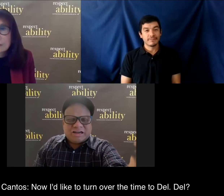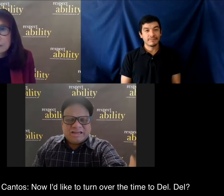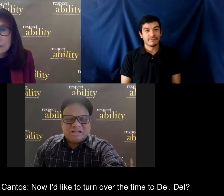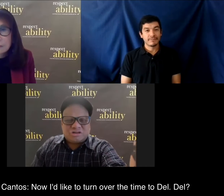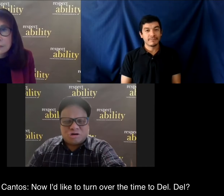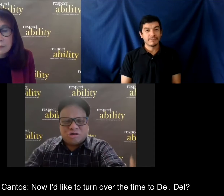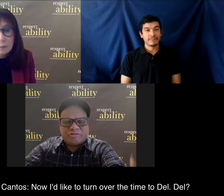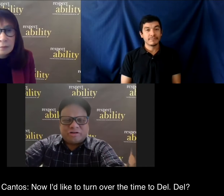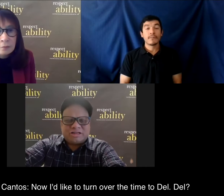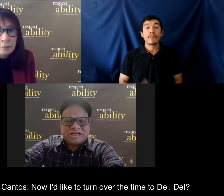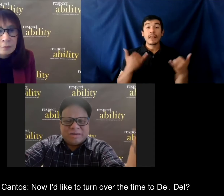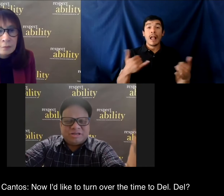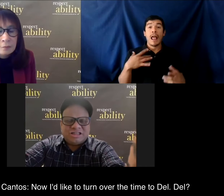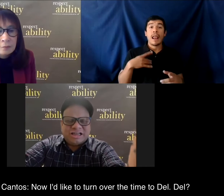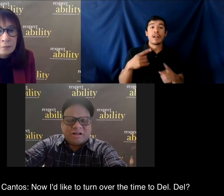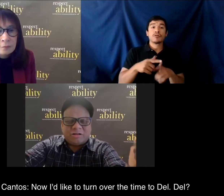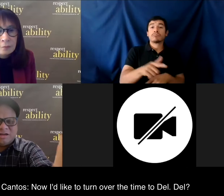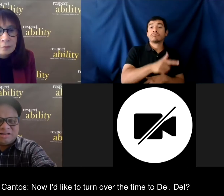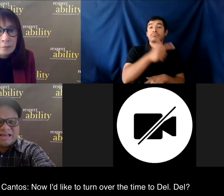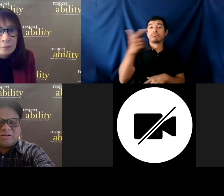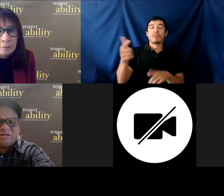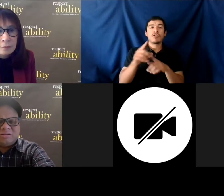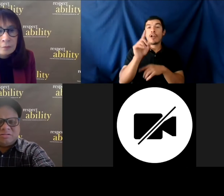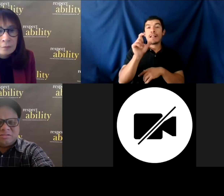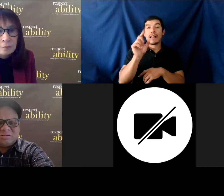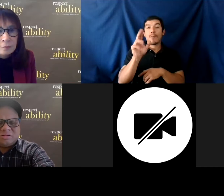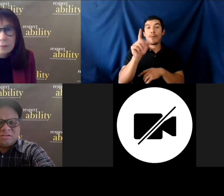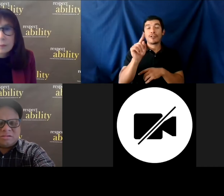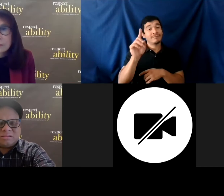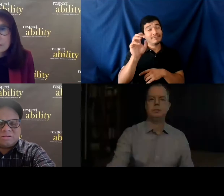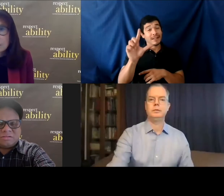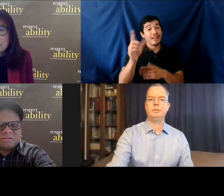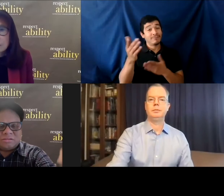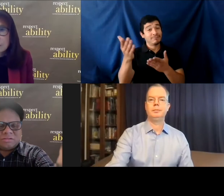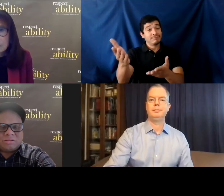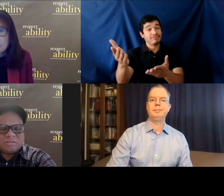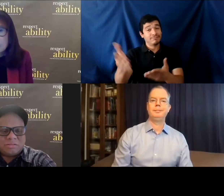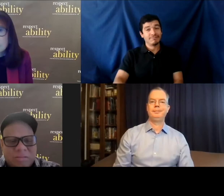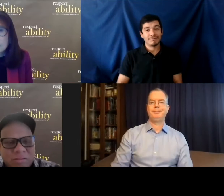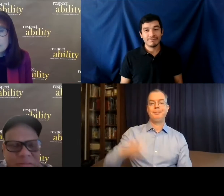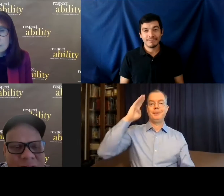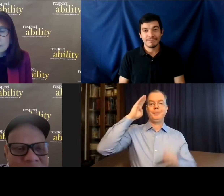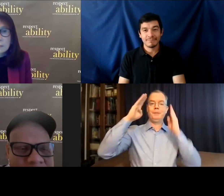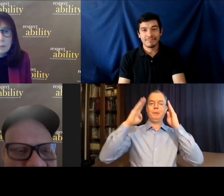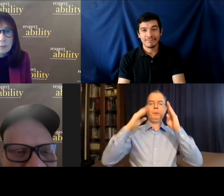Now I'd like to turn over the time to Del. Del? People.